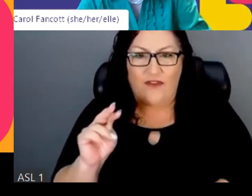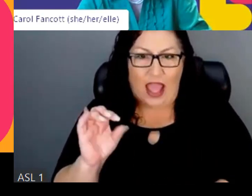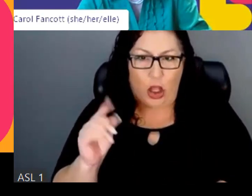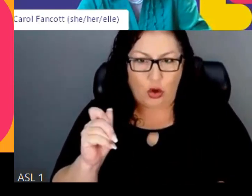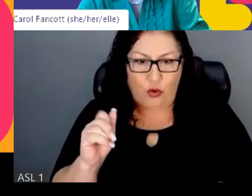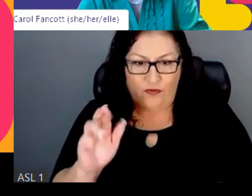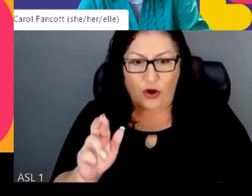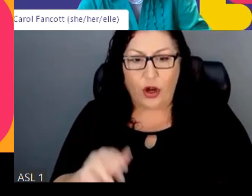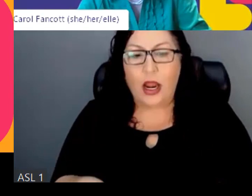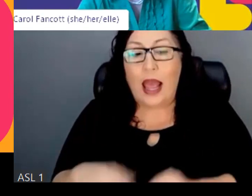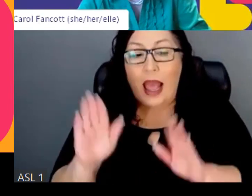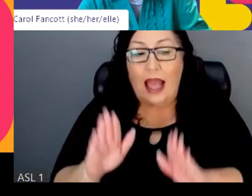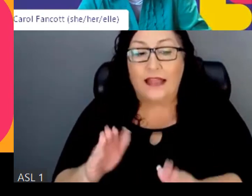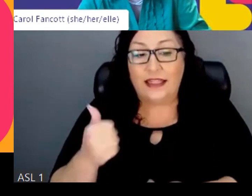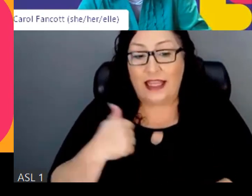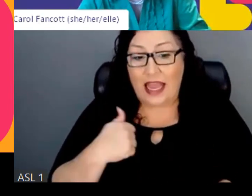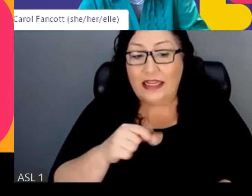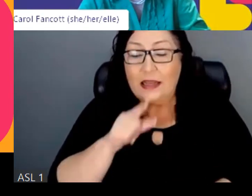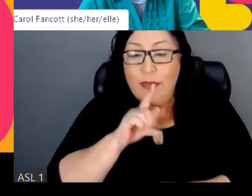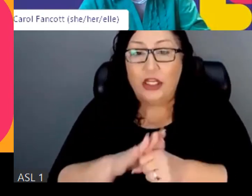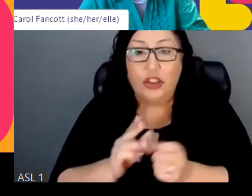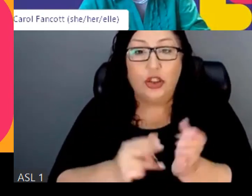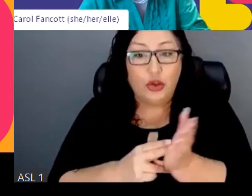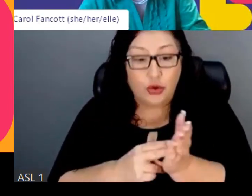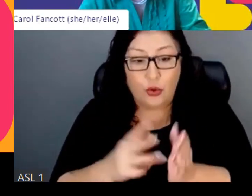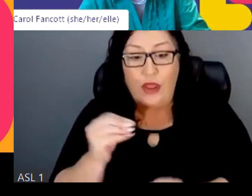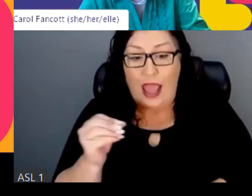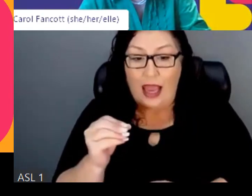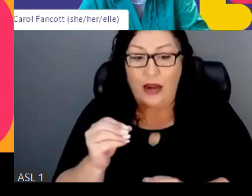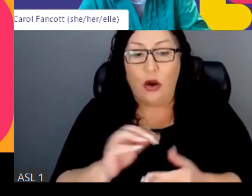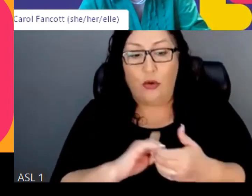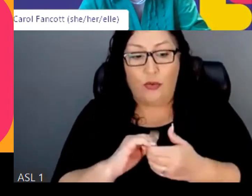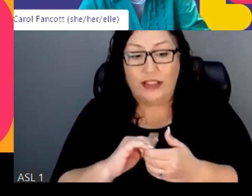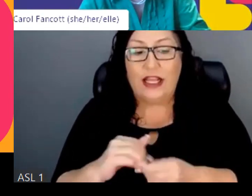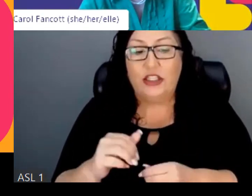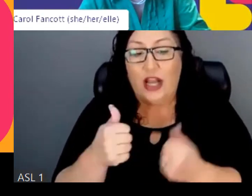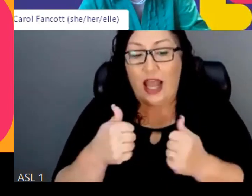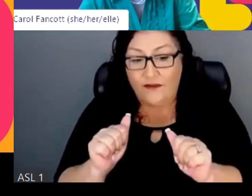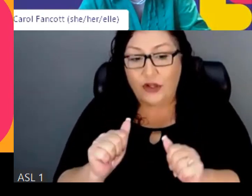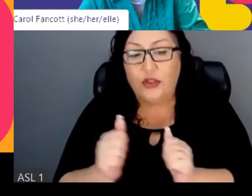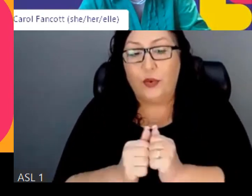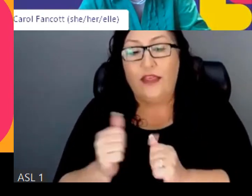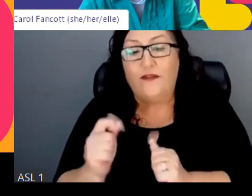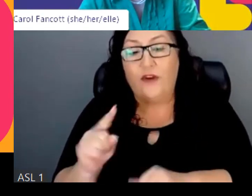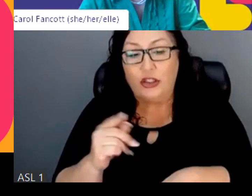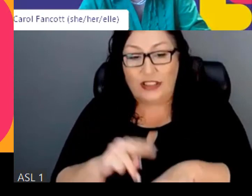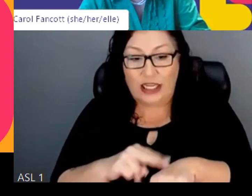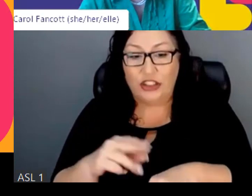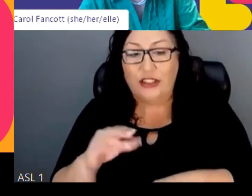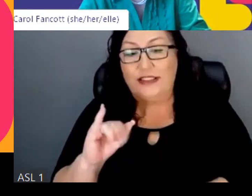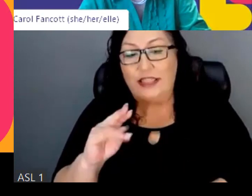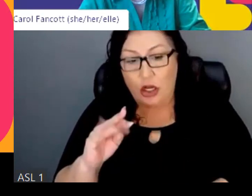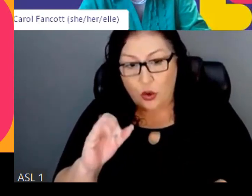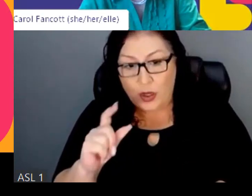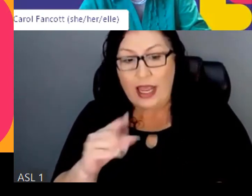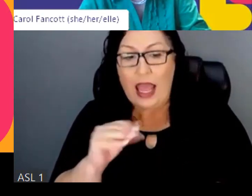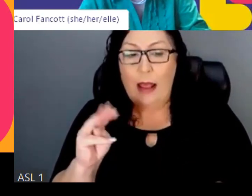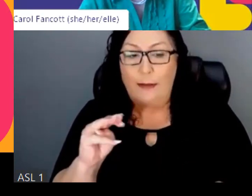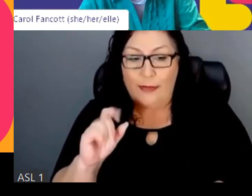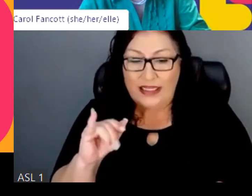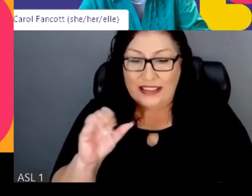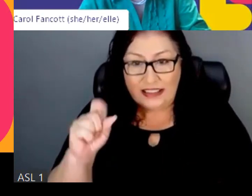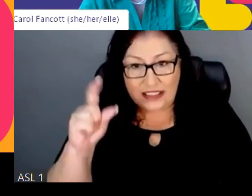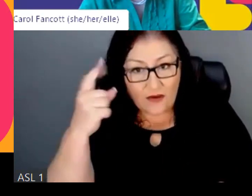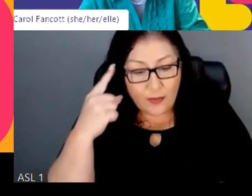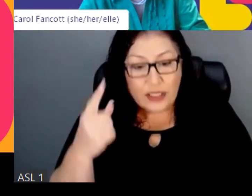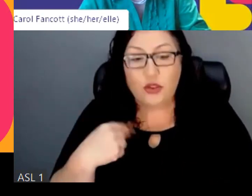Healthcare Excellence Canada is committed to truth and reconciliation efforts with First Nations, Inuit, and Métis governments, organizations,